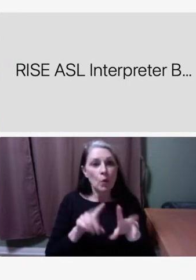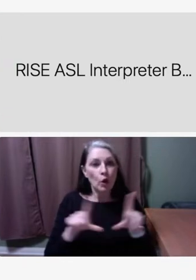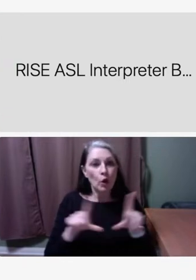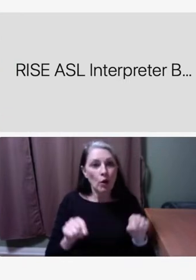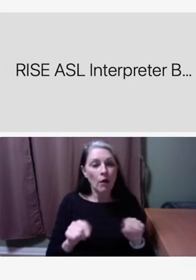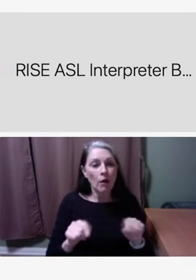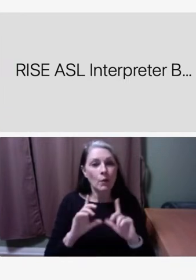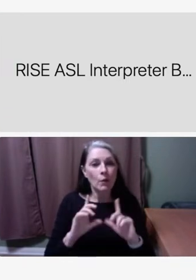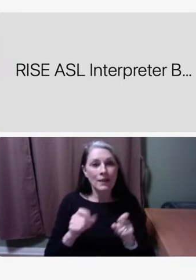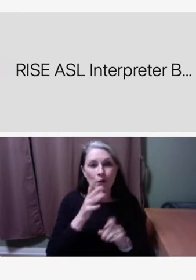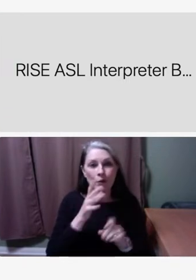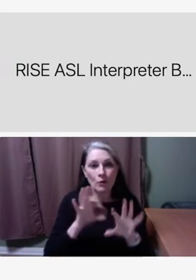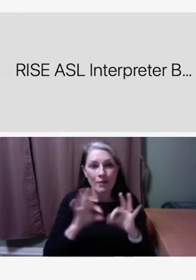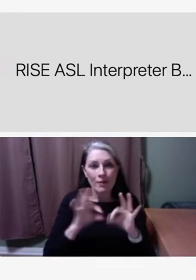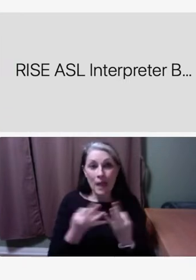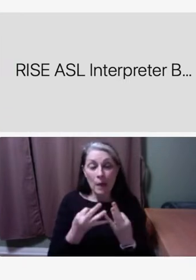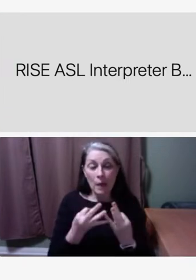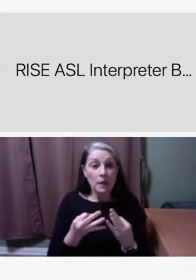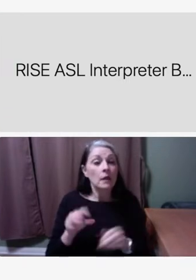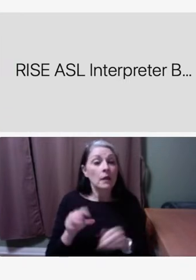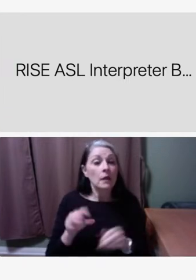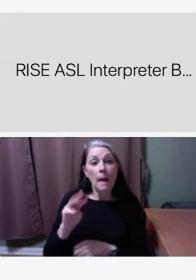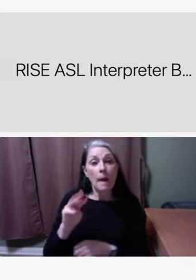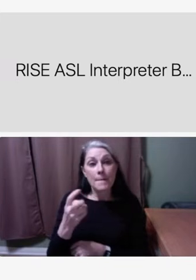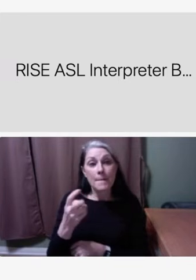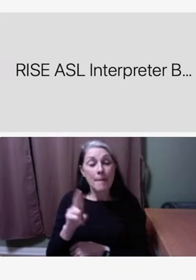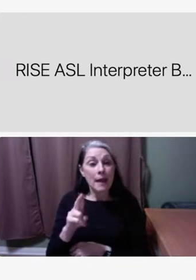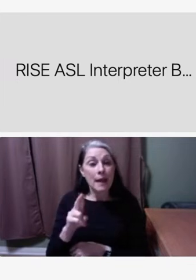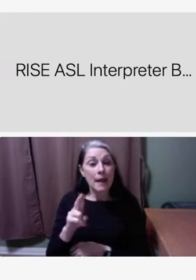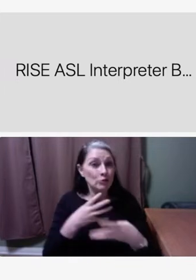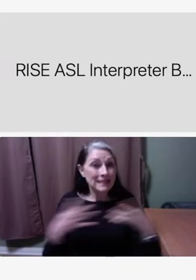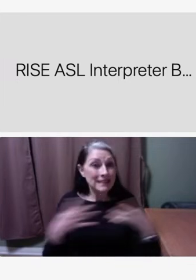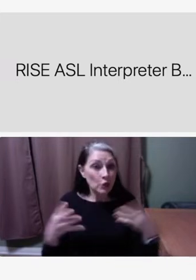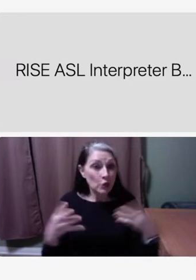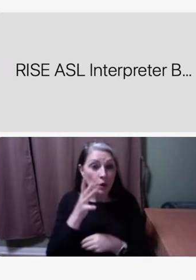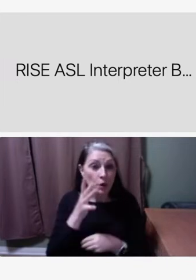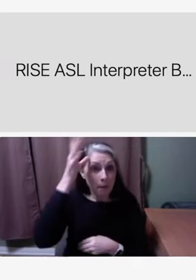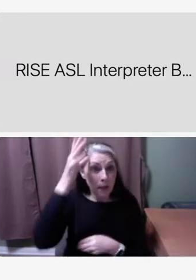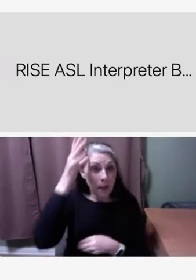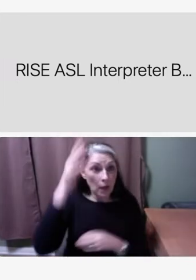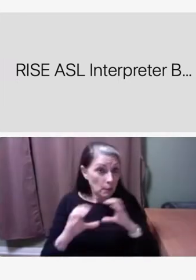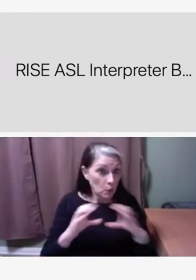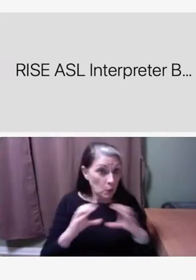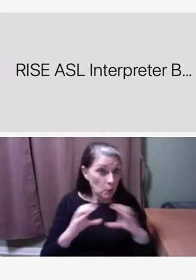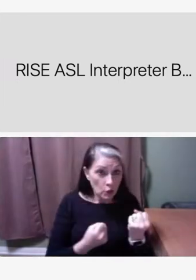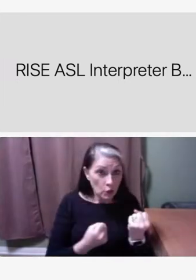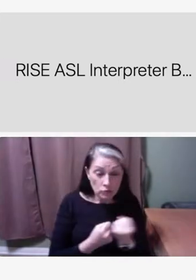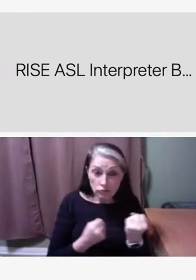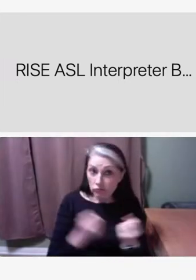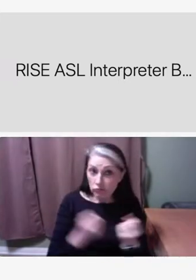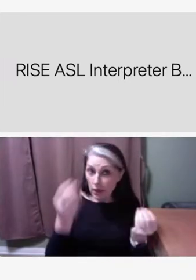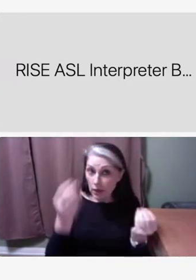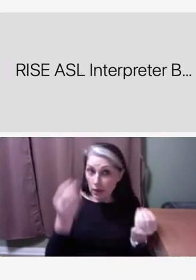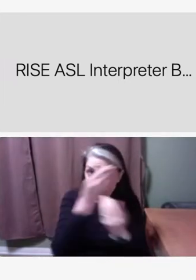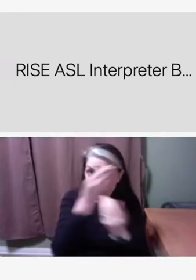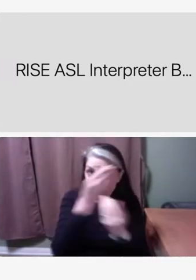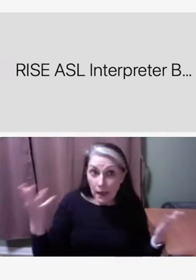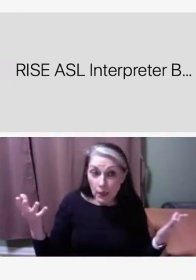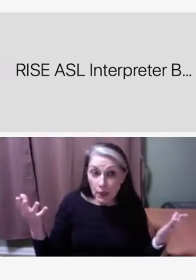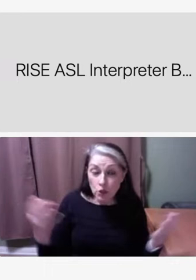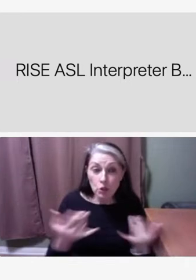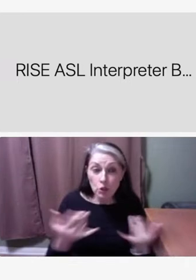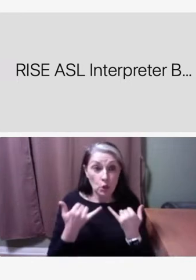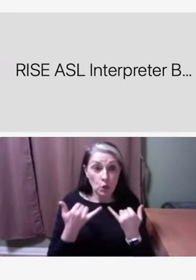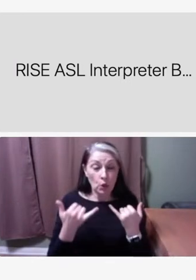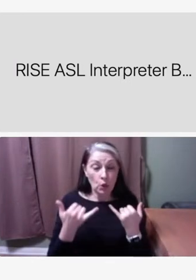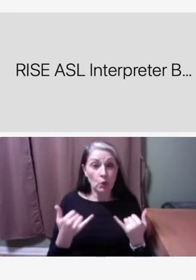scheduling, parent communication, we support that, getting information out. Currently, we have a committee